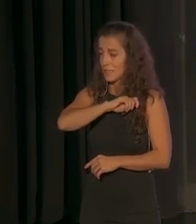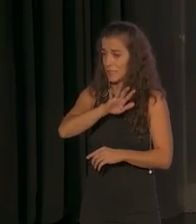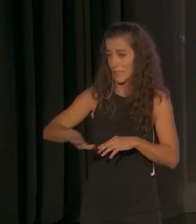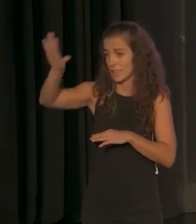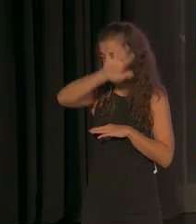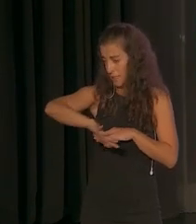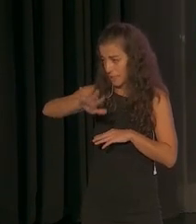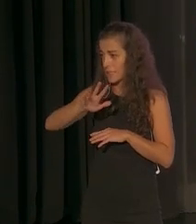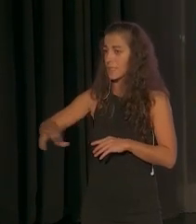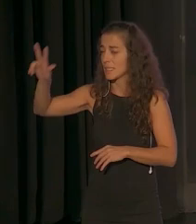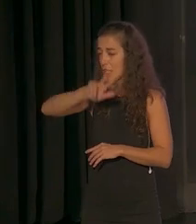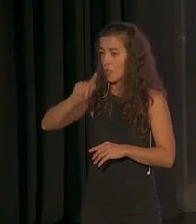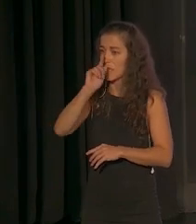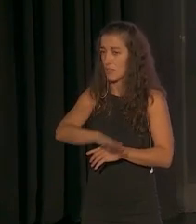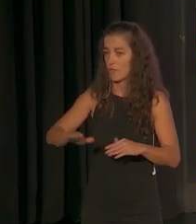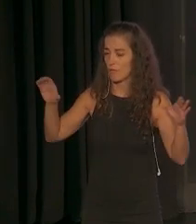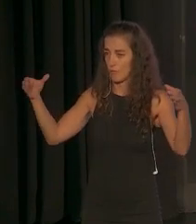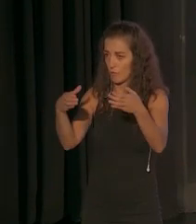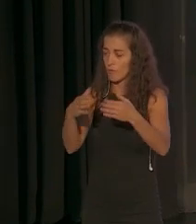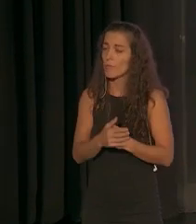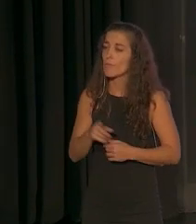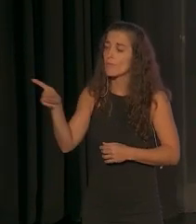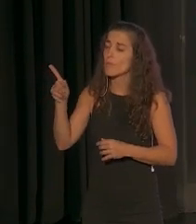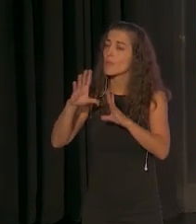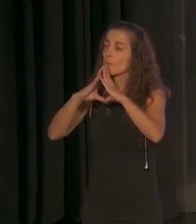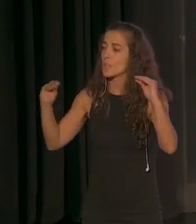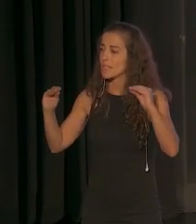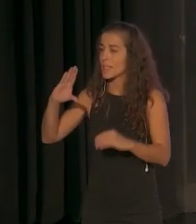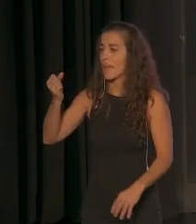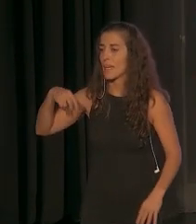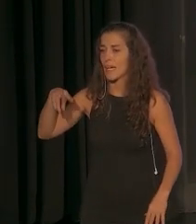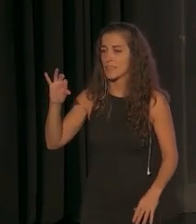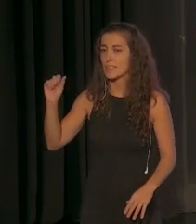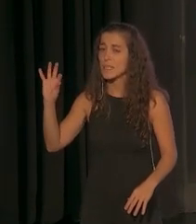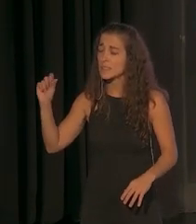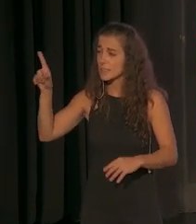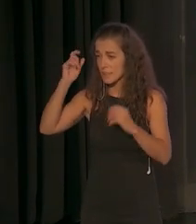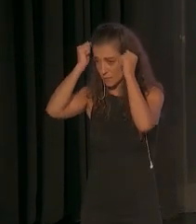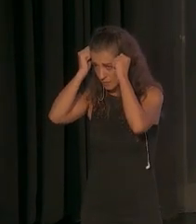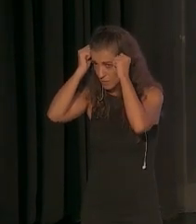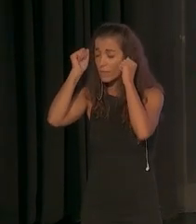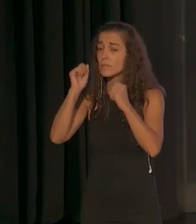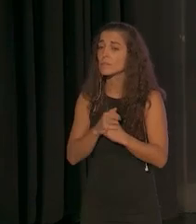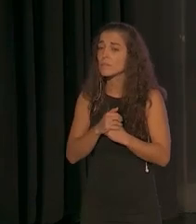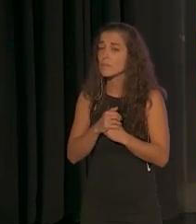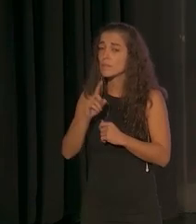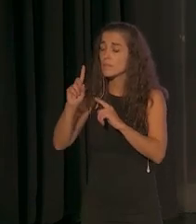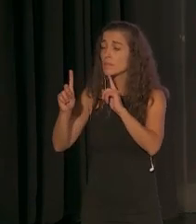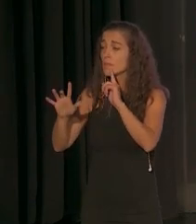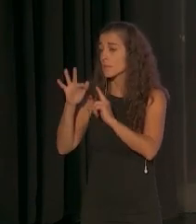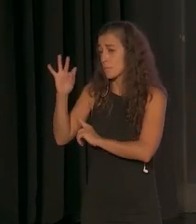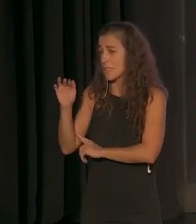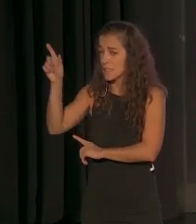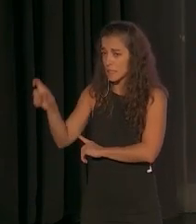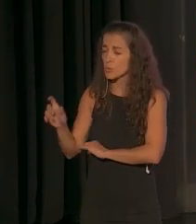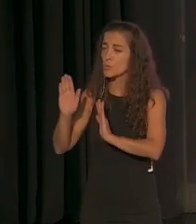and national leader in infant education. She's a professor at the University of Kansas, and